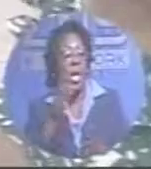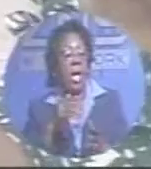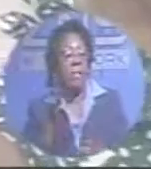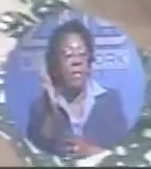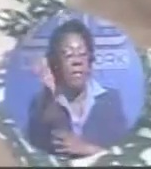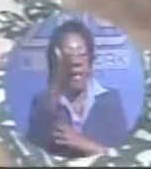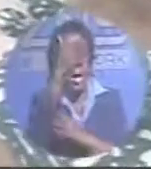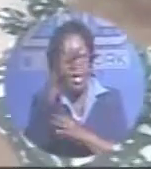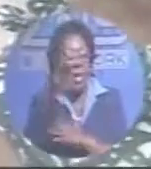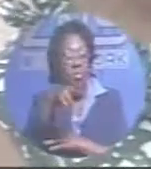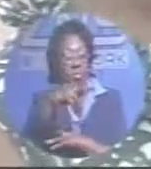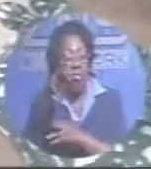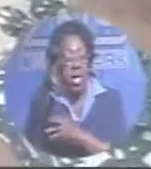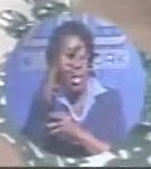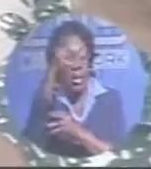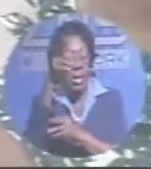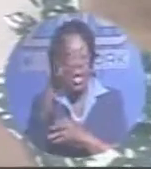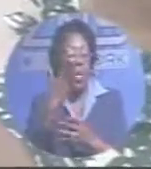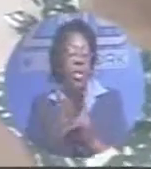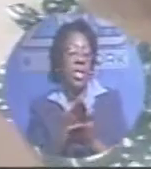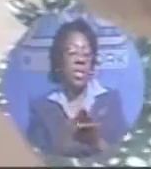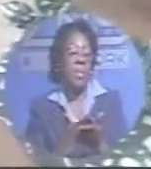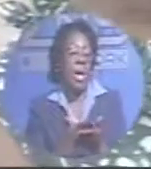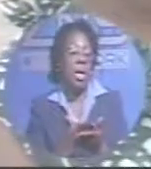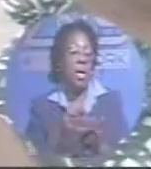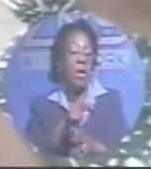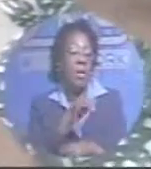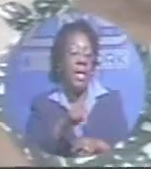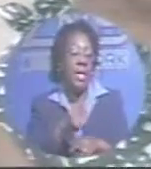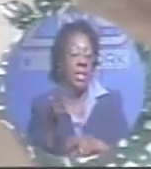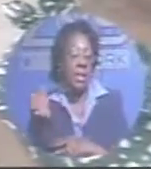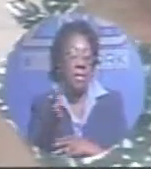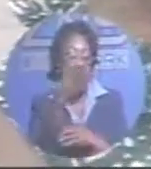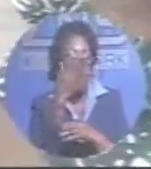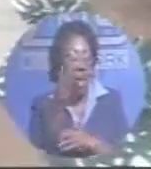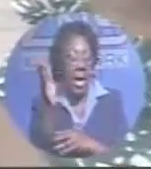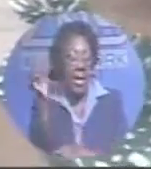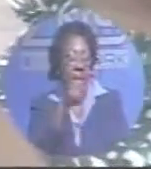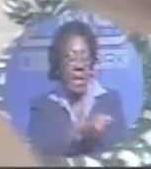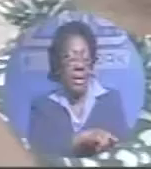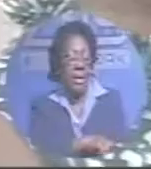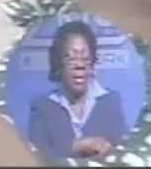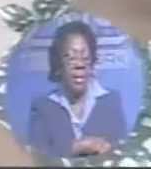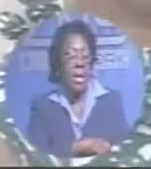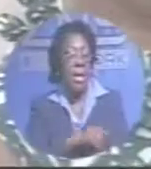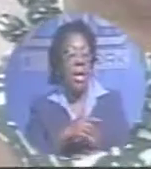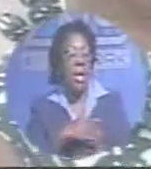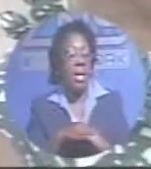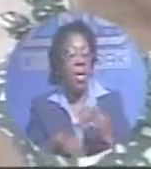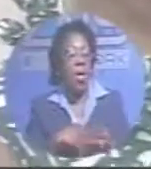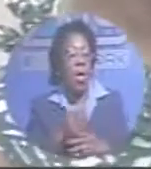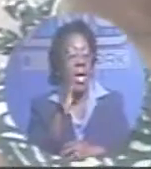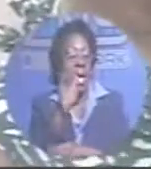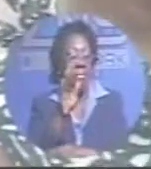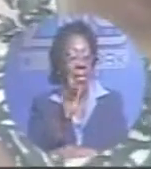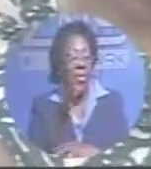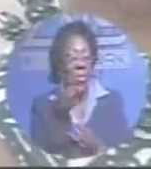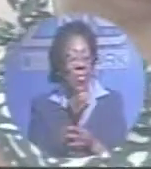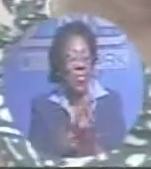flag raising, which is all part of National Pride Day. Then that will be followed by our all-afternoon